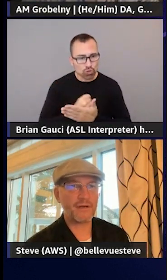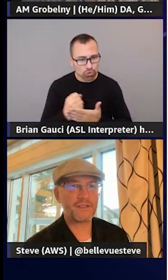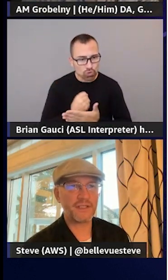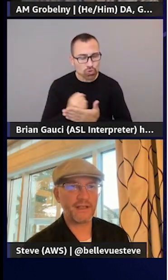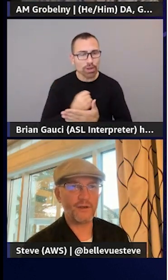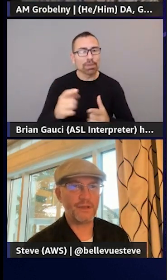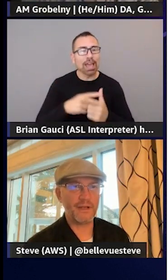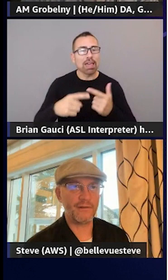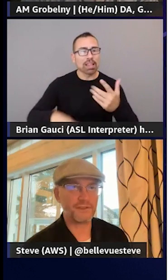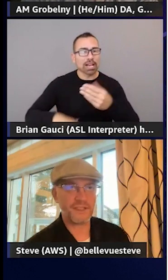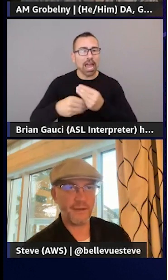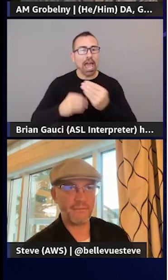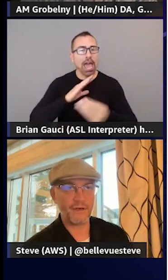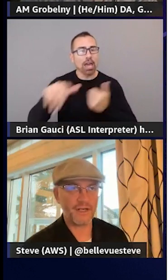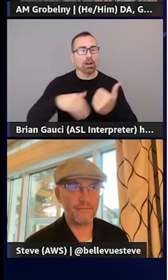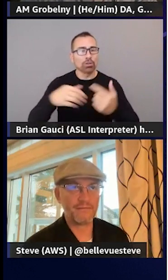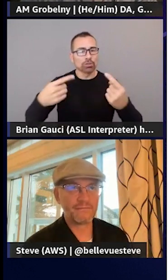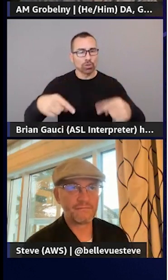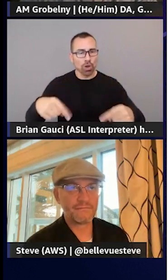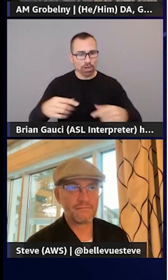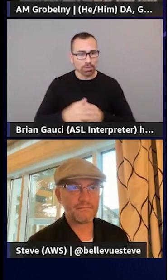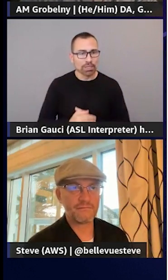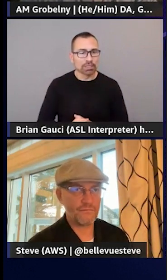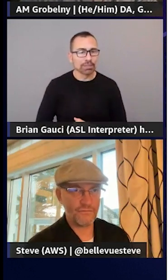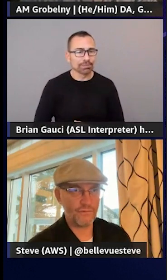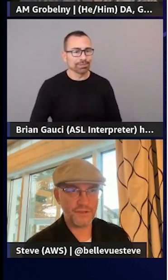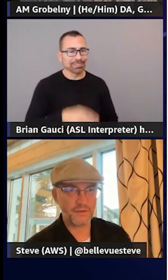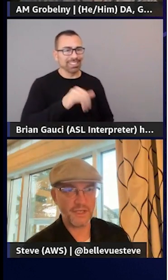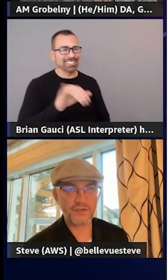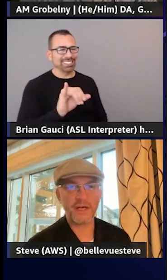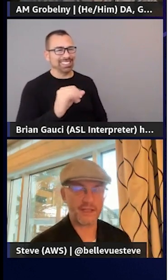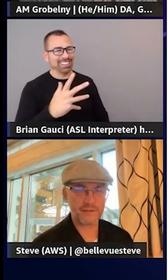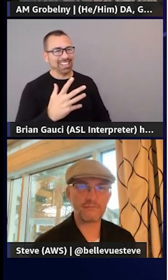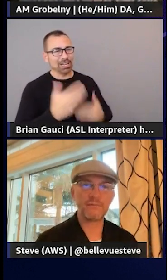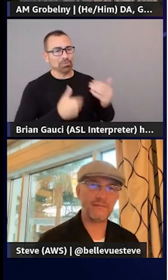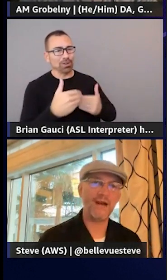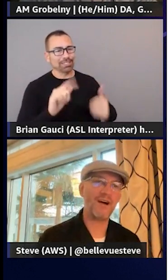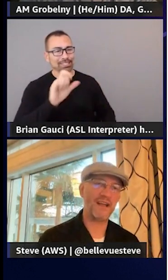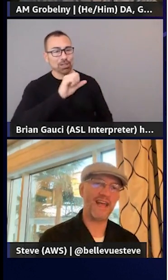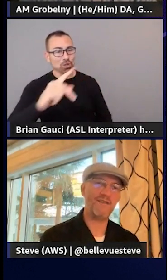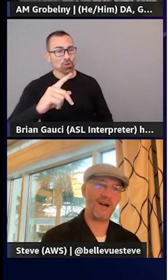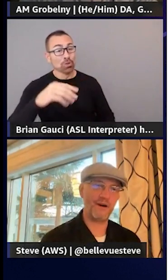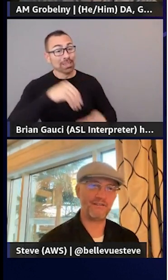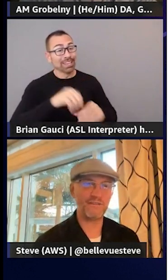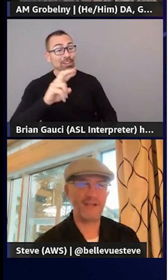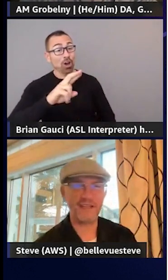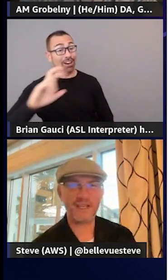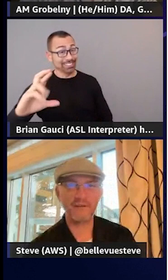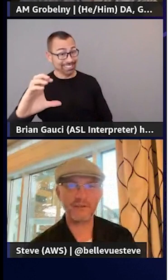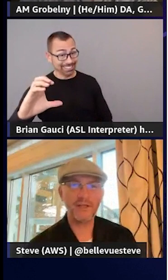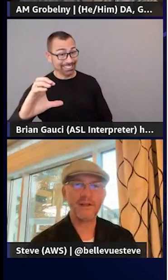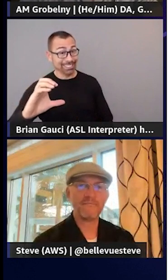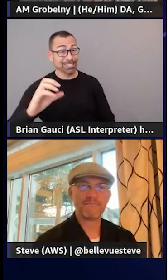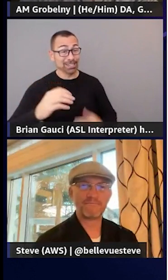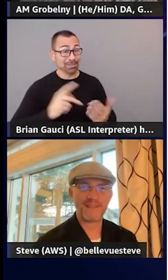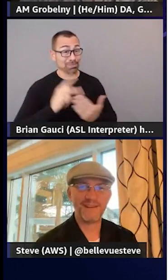argv processing loop in an old C program. That's right. That's right. Exactly. Now I know exactly what that